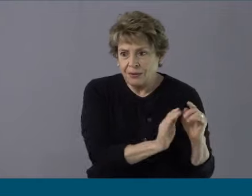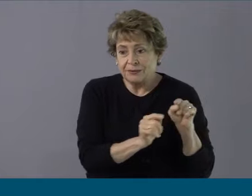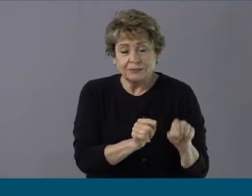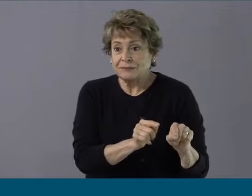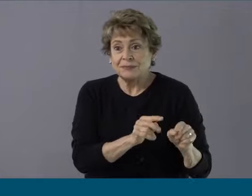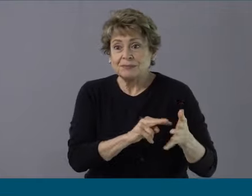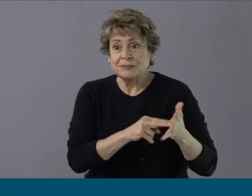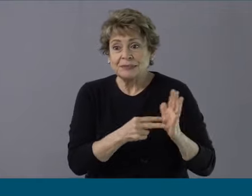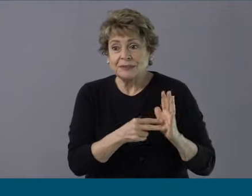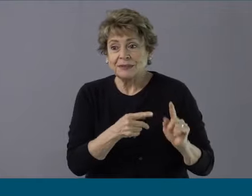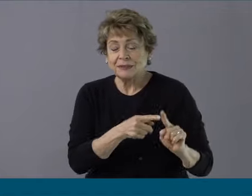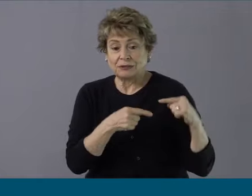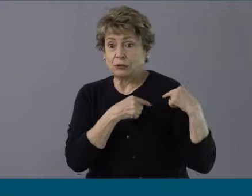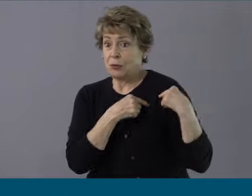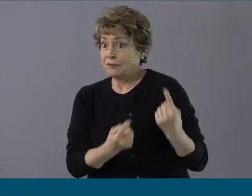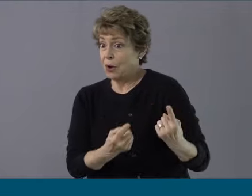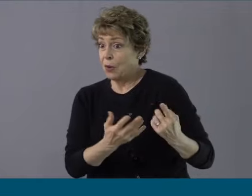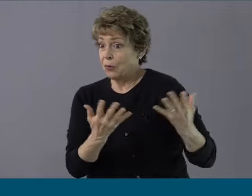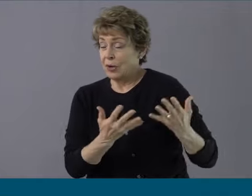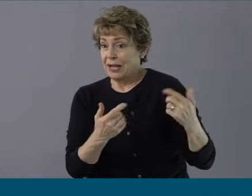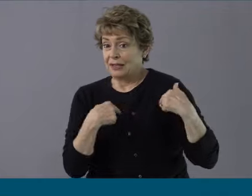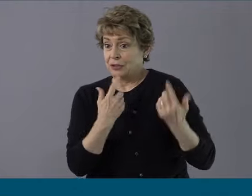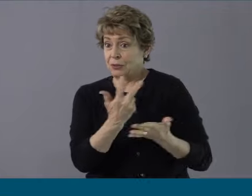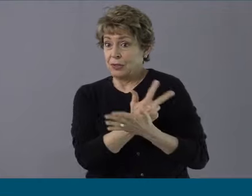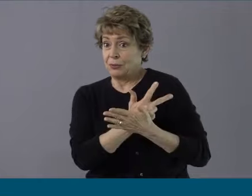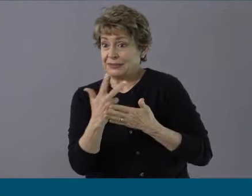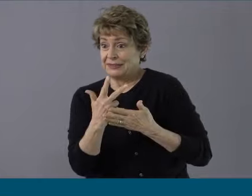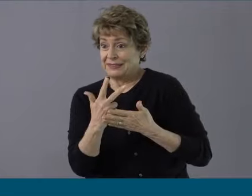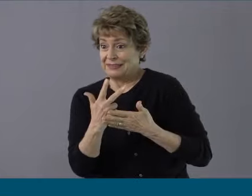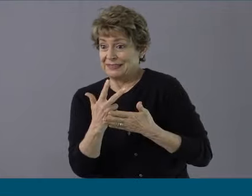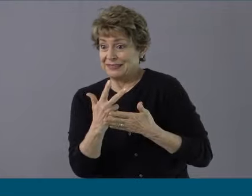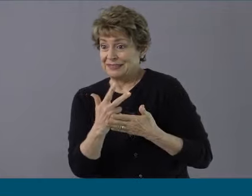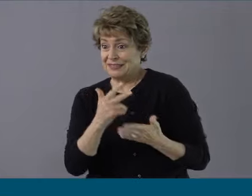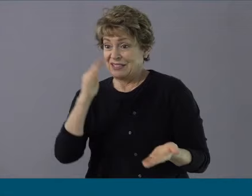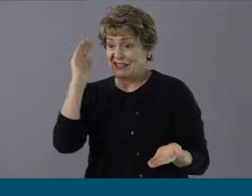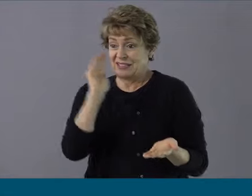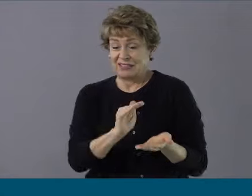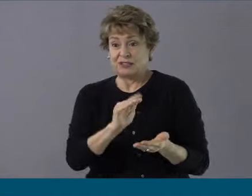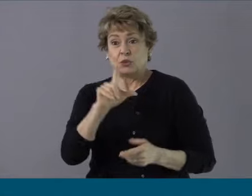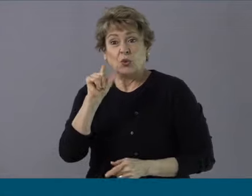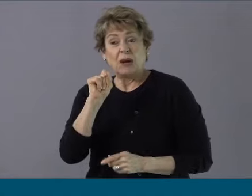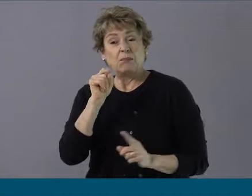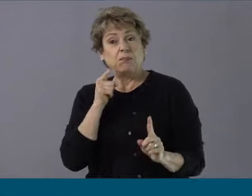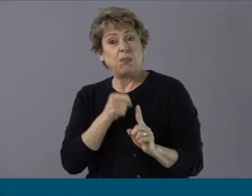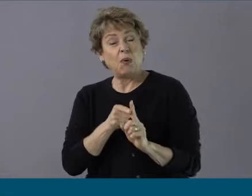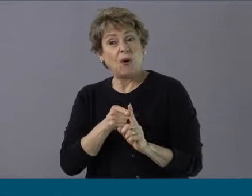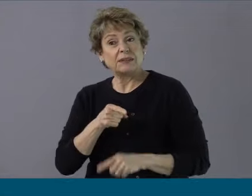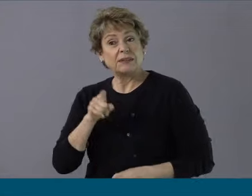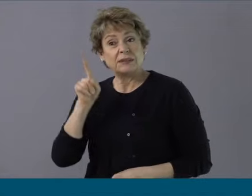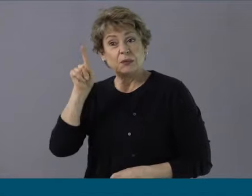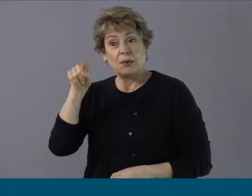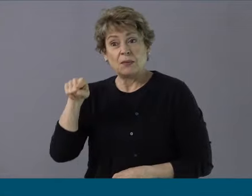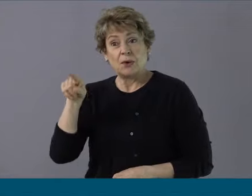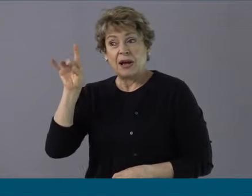points in less than 3 weeks. And today, Arizona is below 1. We're